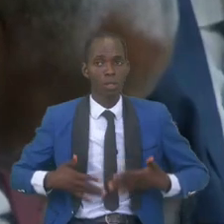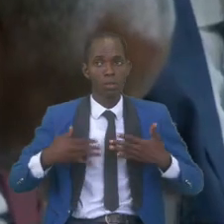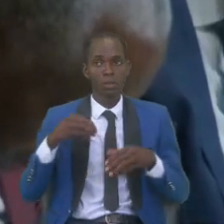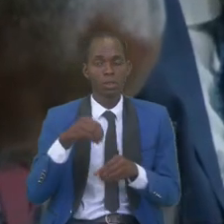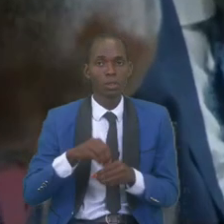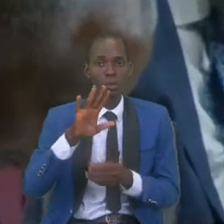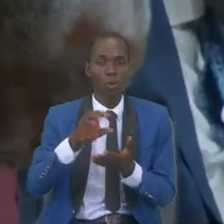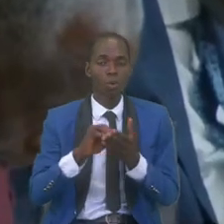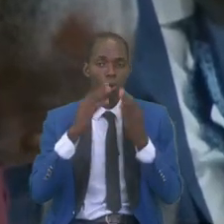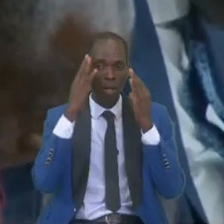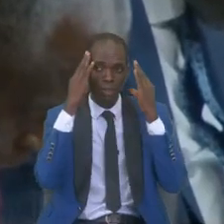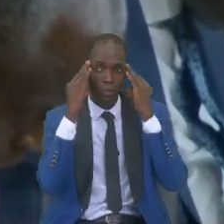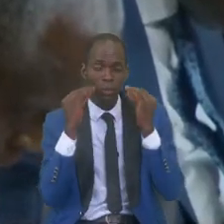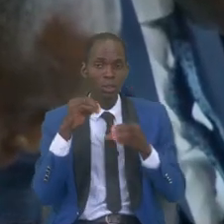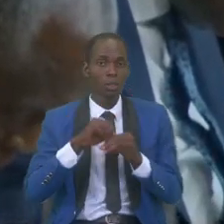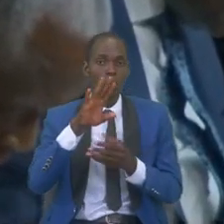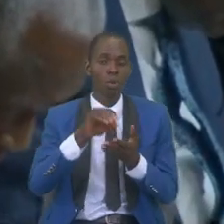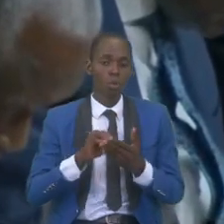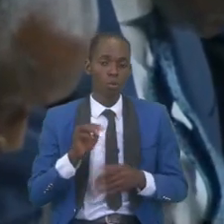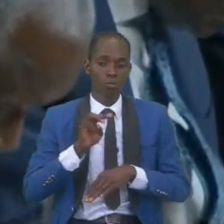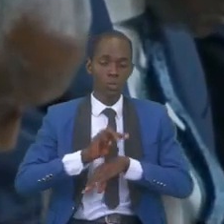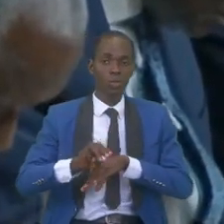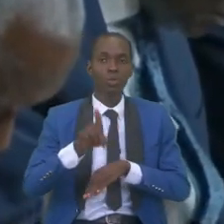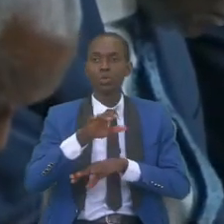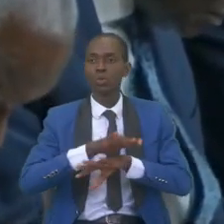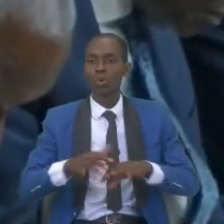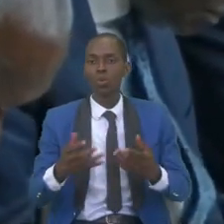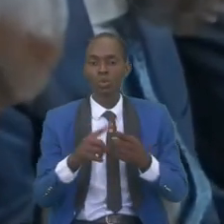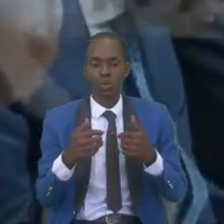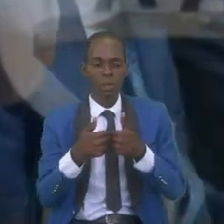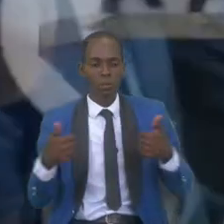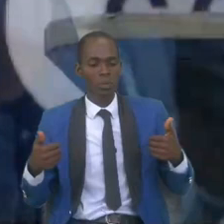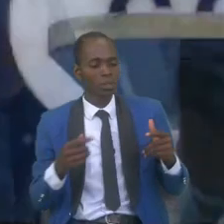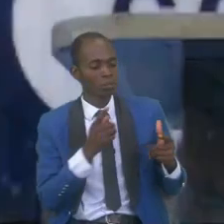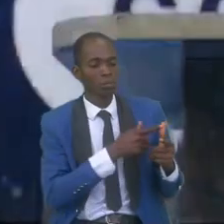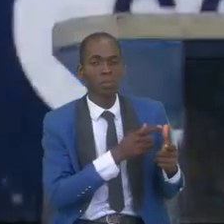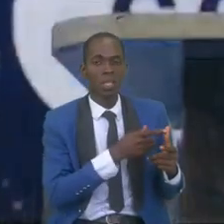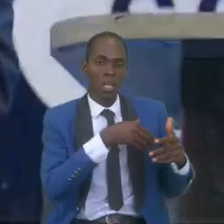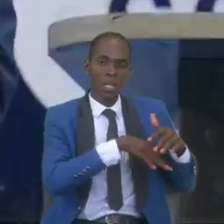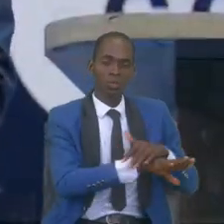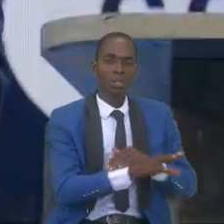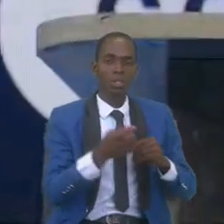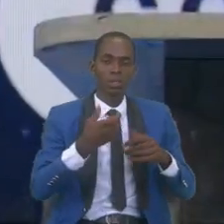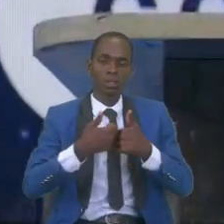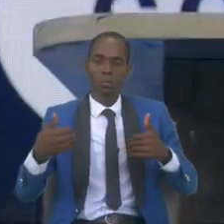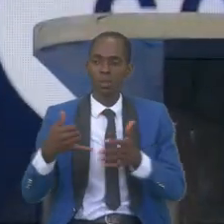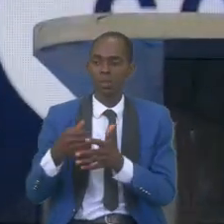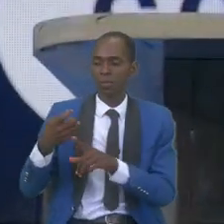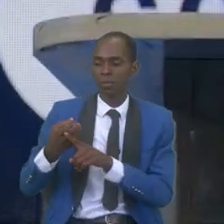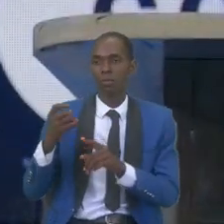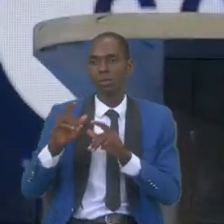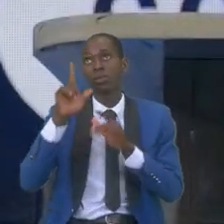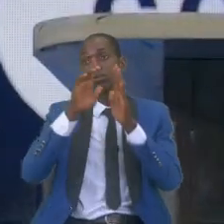experience, in your own ministry. You don't want to separate entrance from exploits. You want to make sure you have entered.